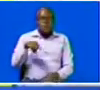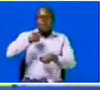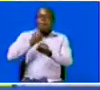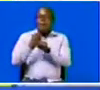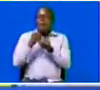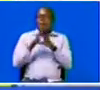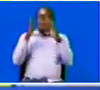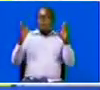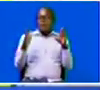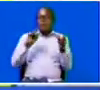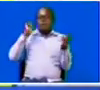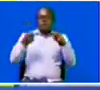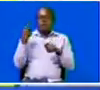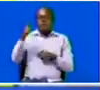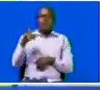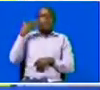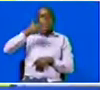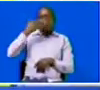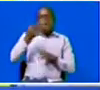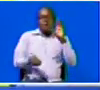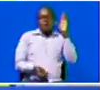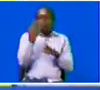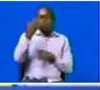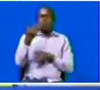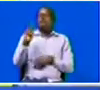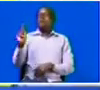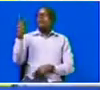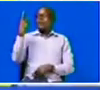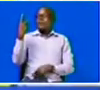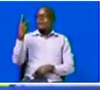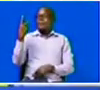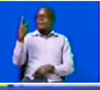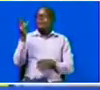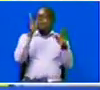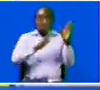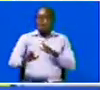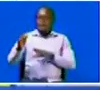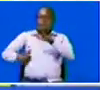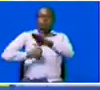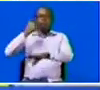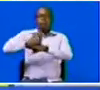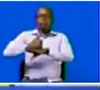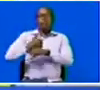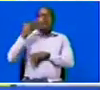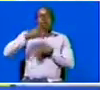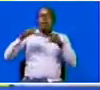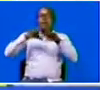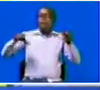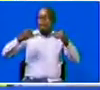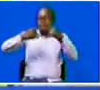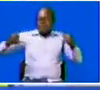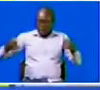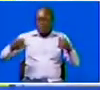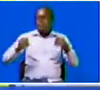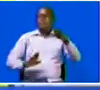a significant milestone for the oil production journey for Kenya, even as plans to set up an oil pipeline are in top